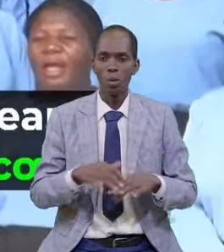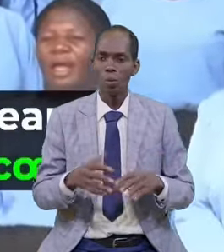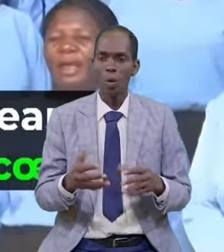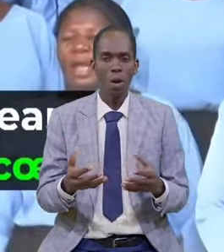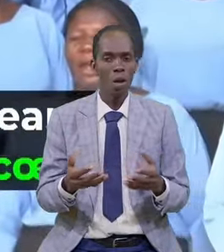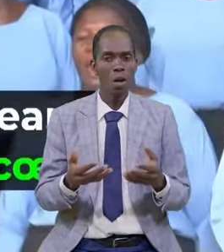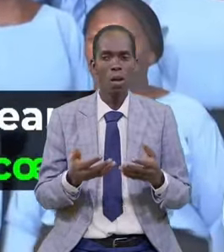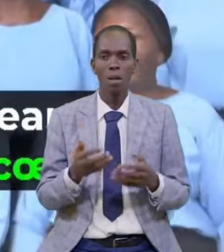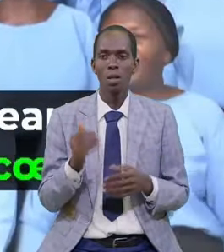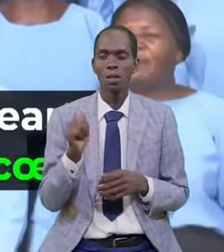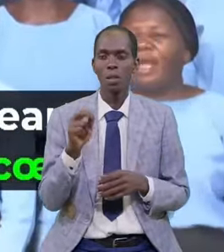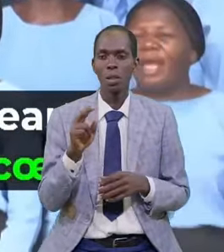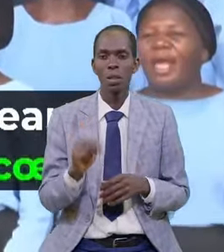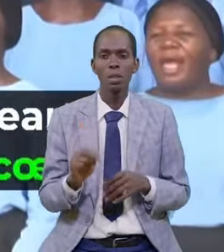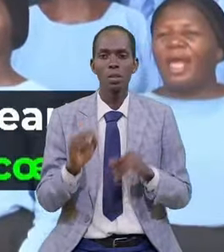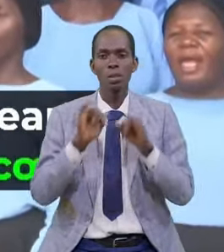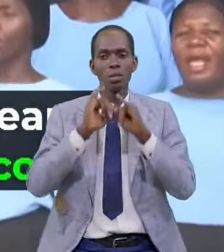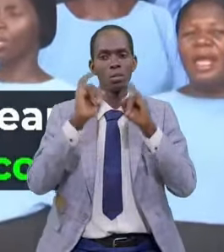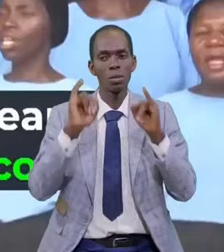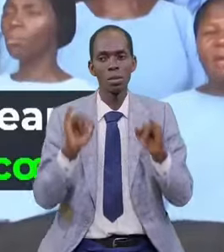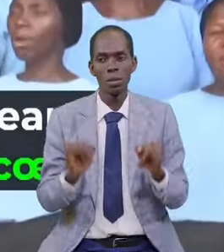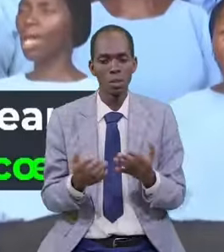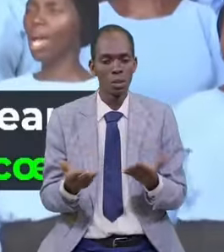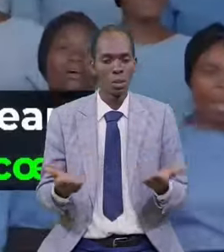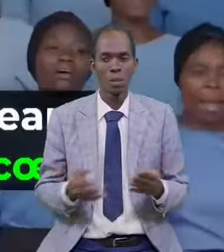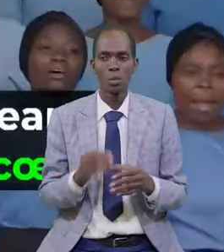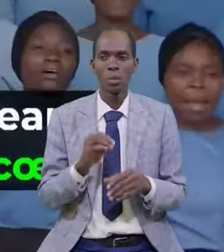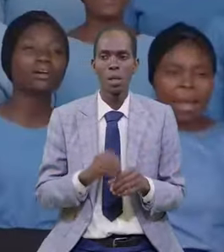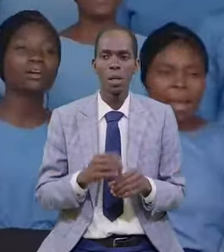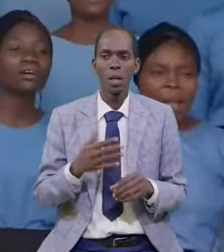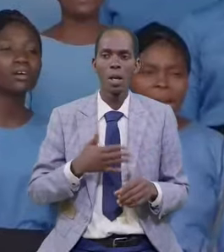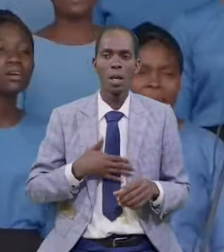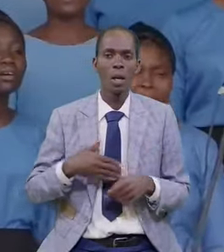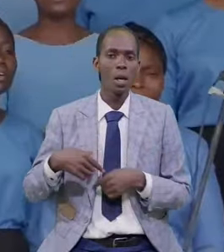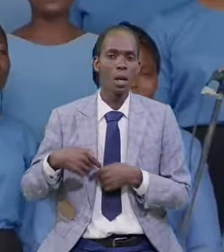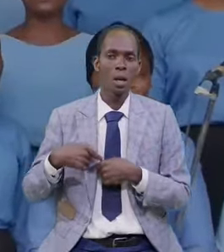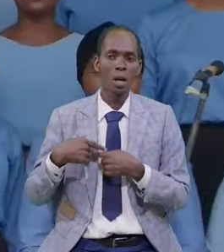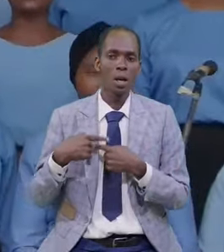want and I in my